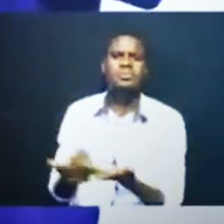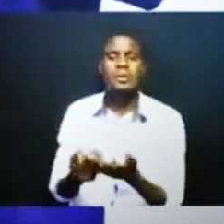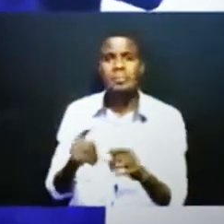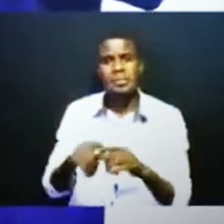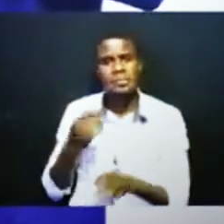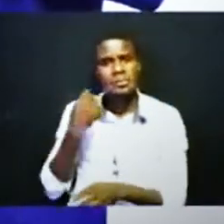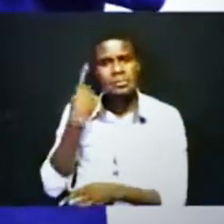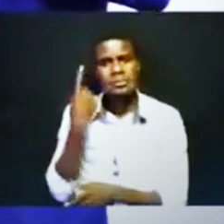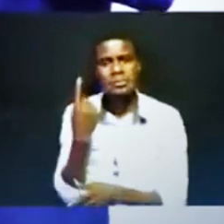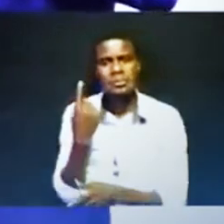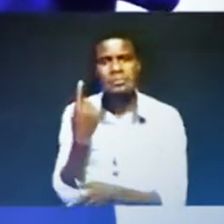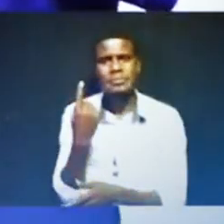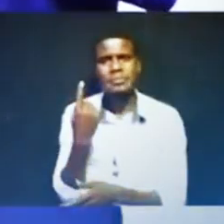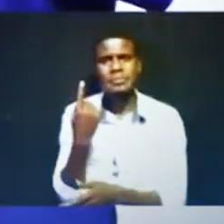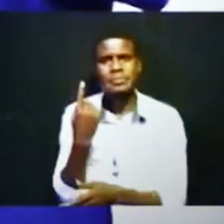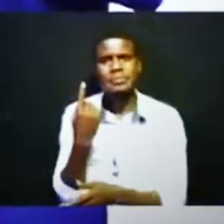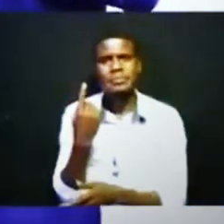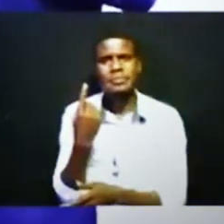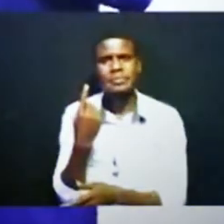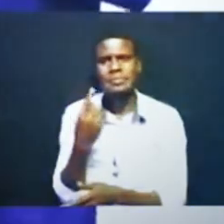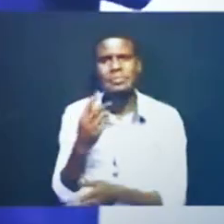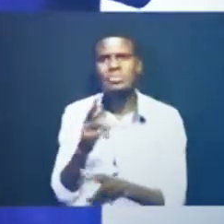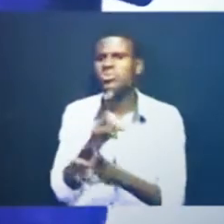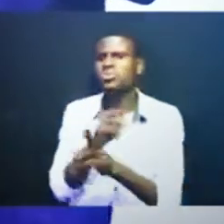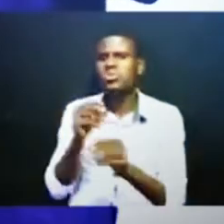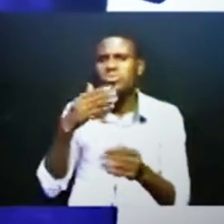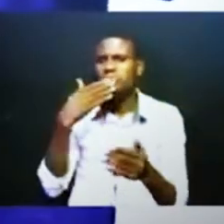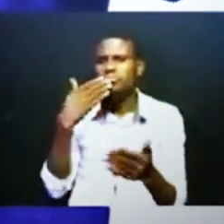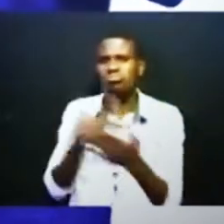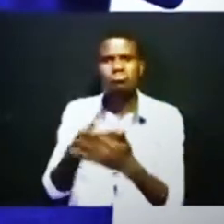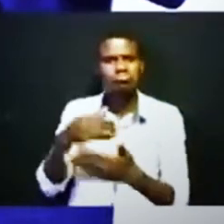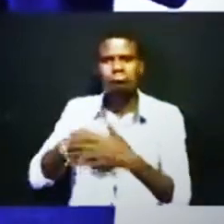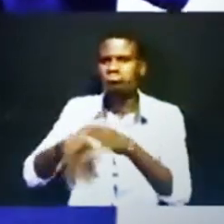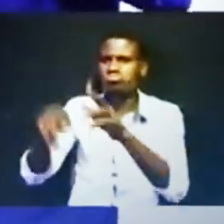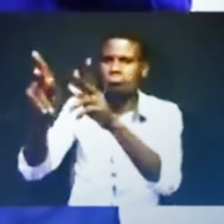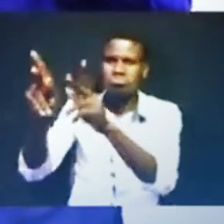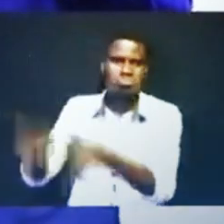understand this. There is no good in a person